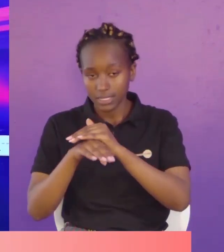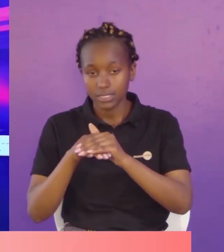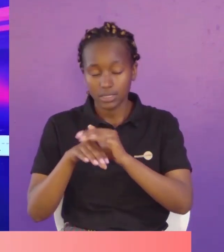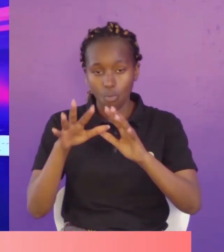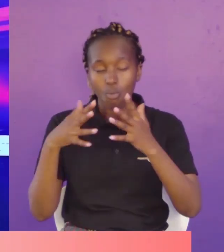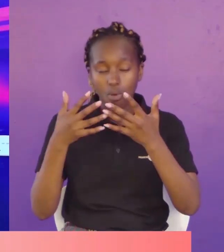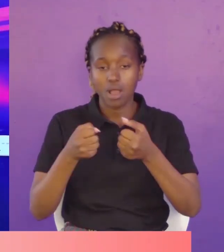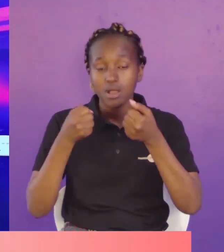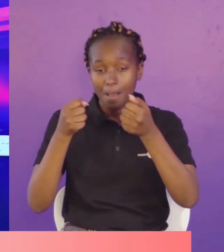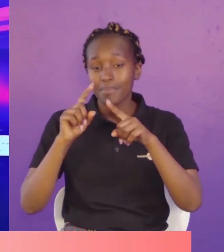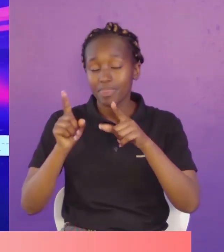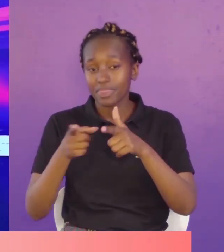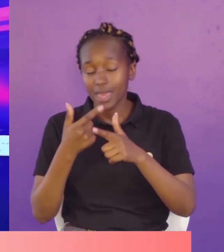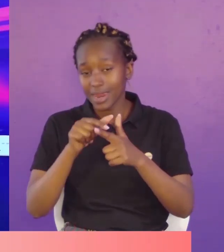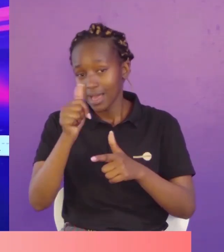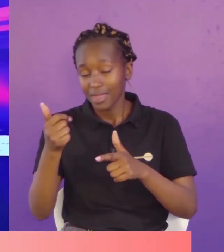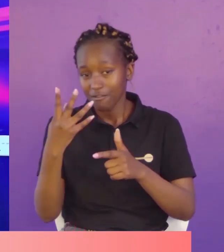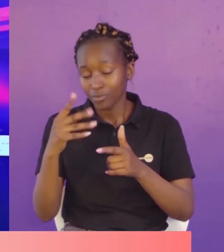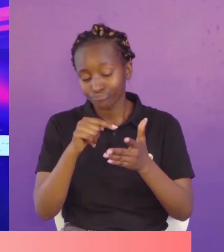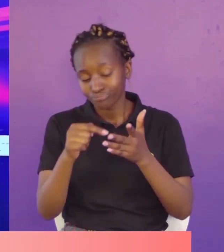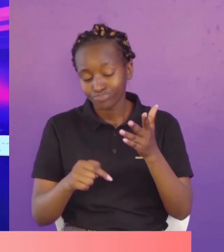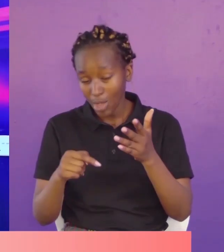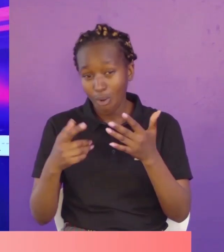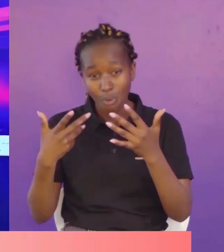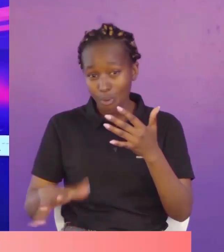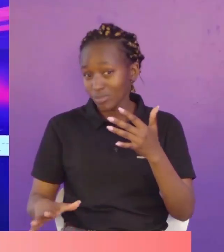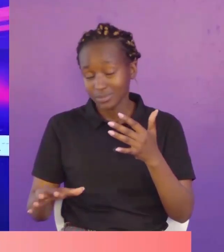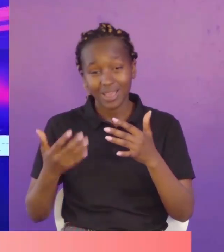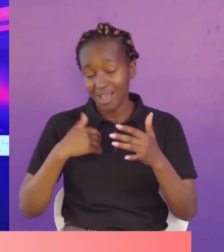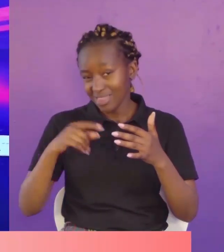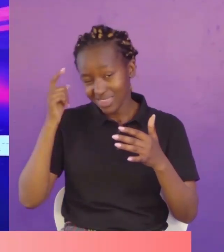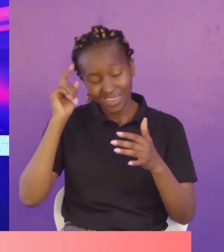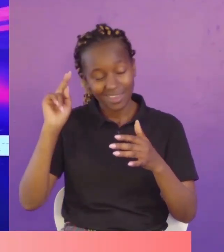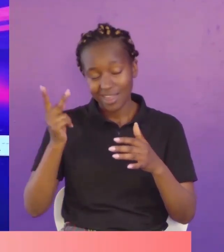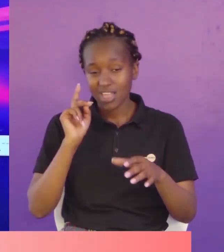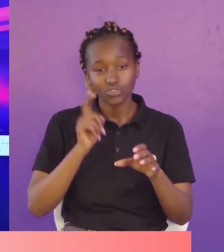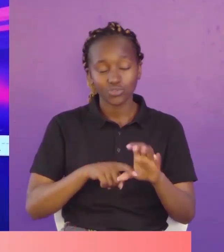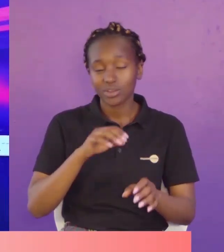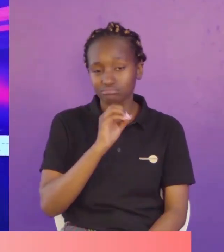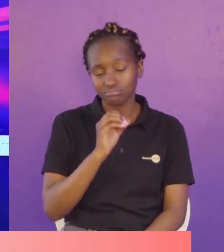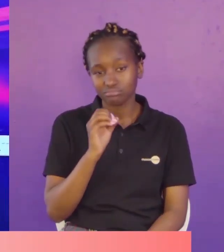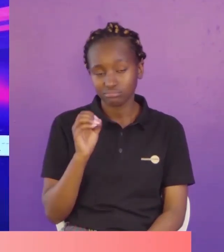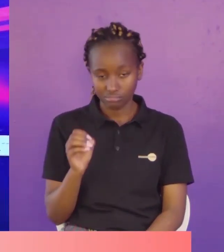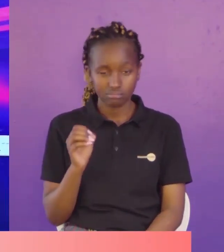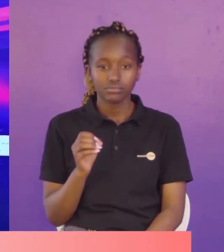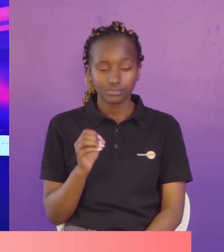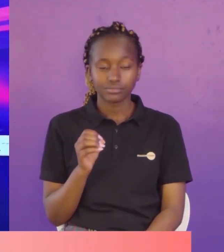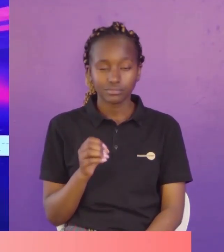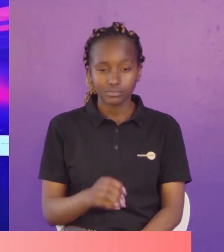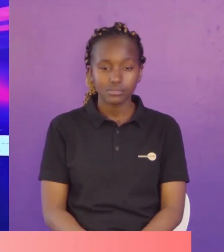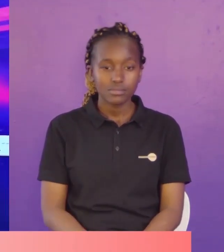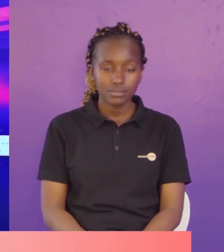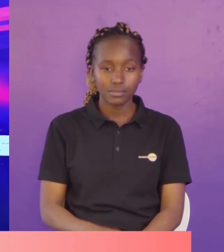home, so why is it not Kenya will be among the 4? It is automatically yes. Because